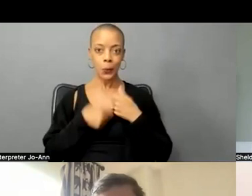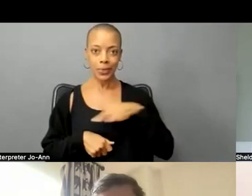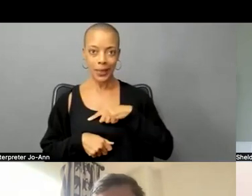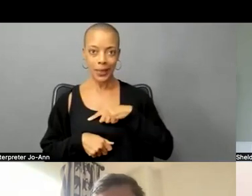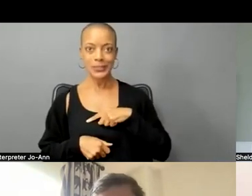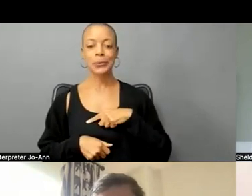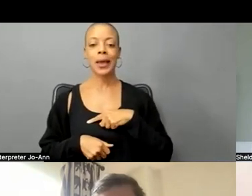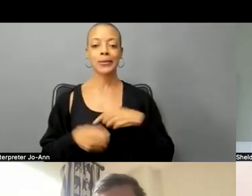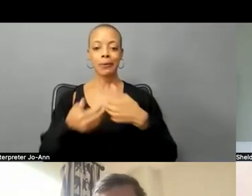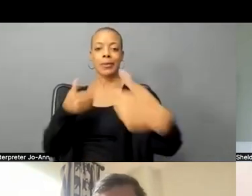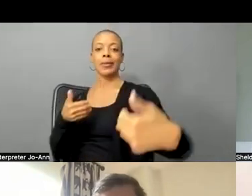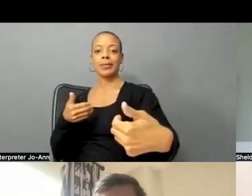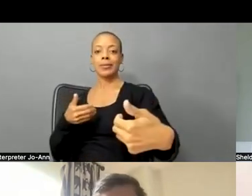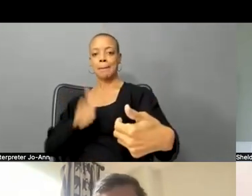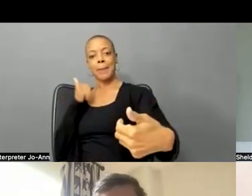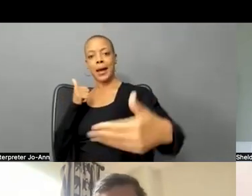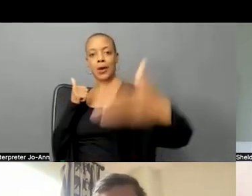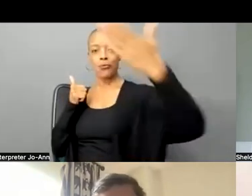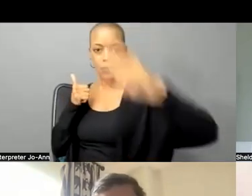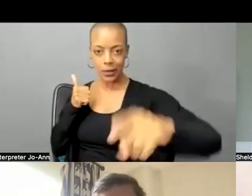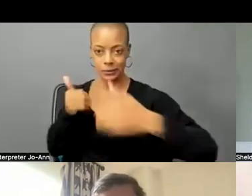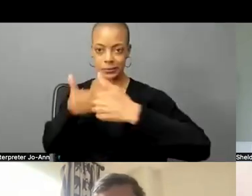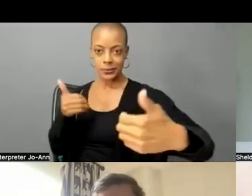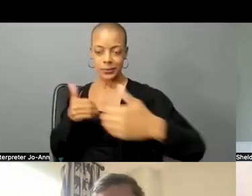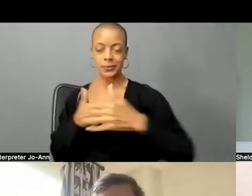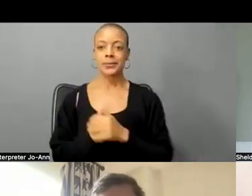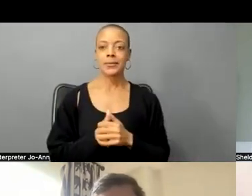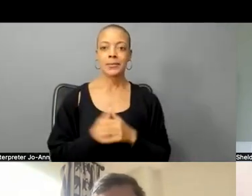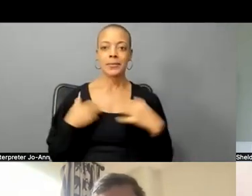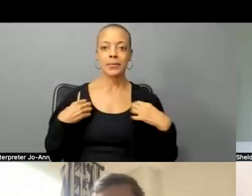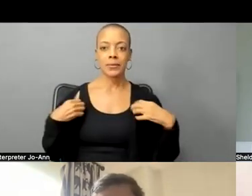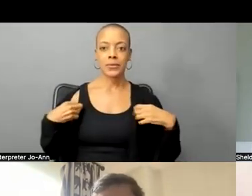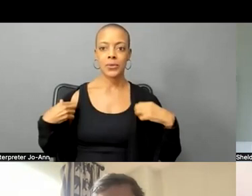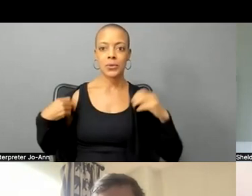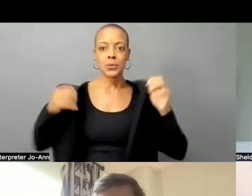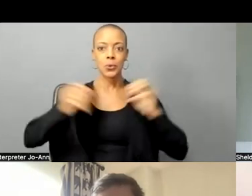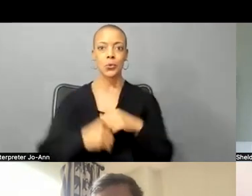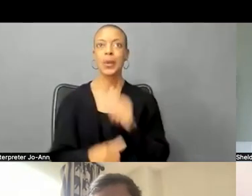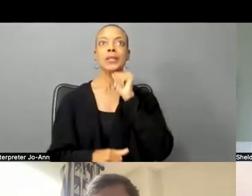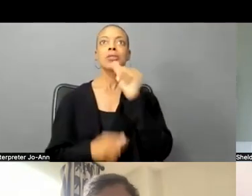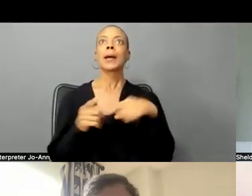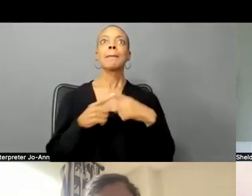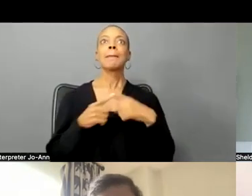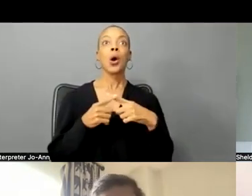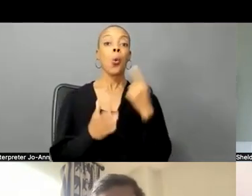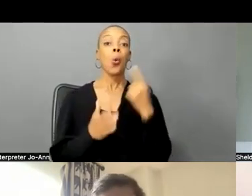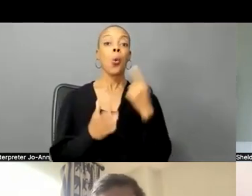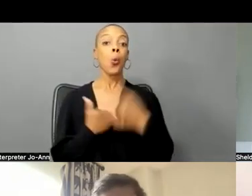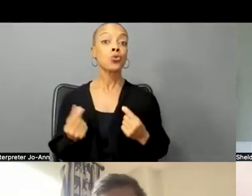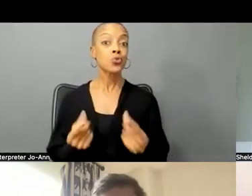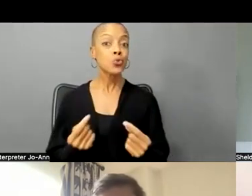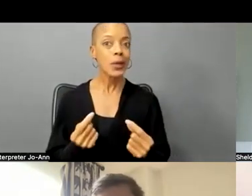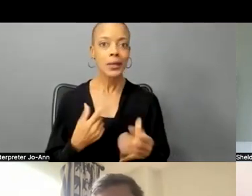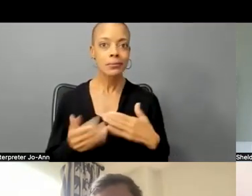of a lot of the world, right? It's not necessarily what you're doing or how much you know, it's how you present and how